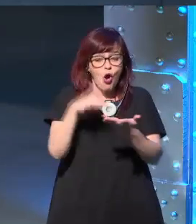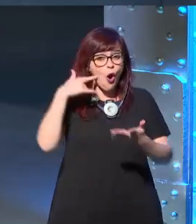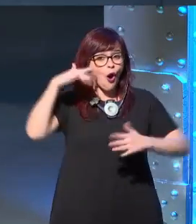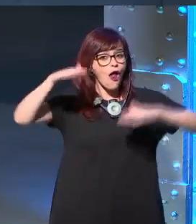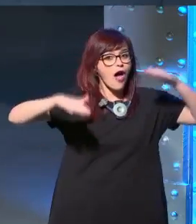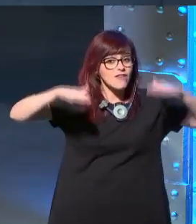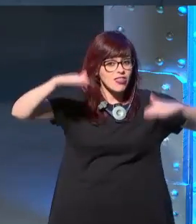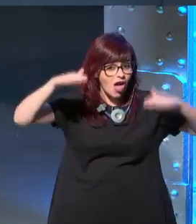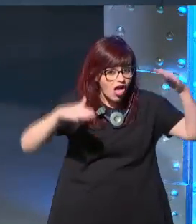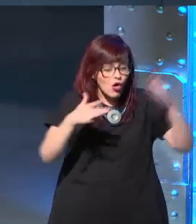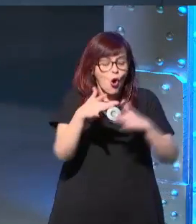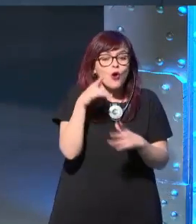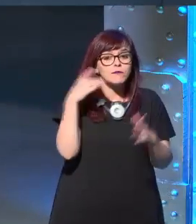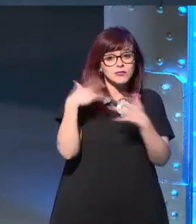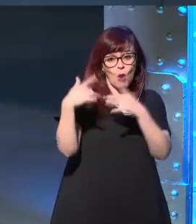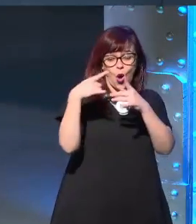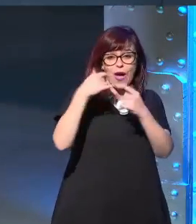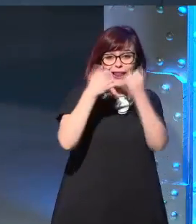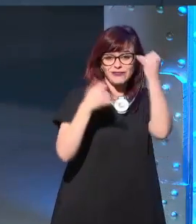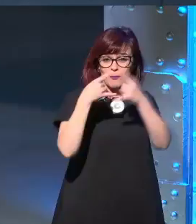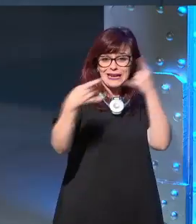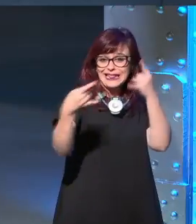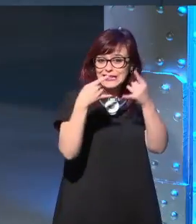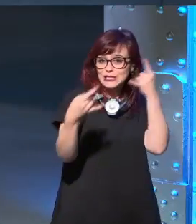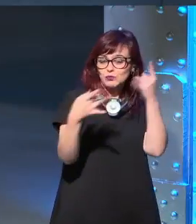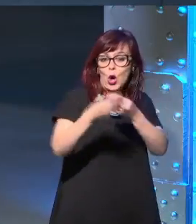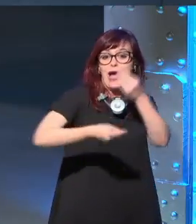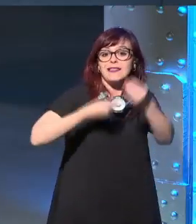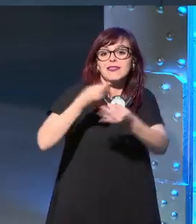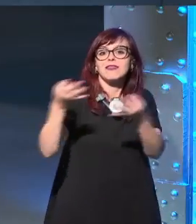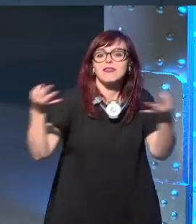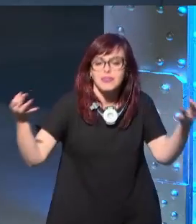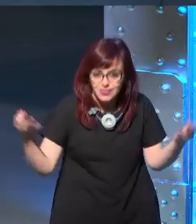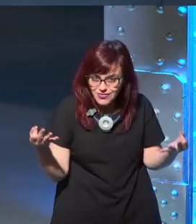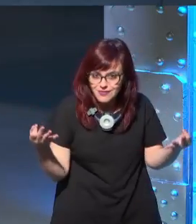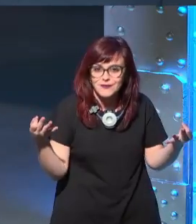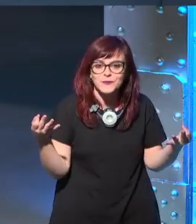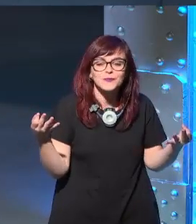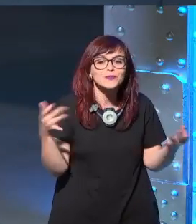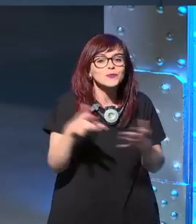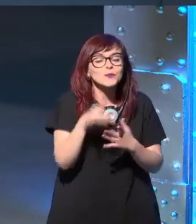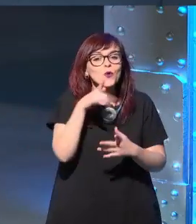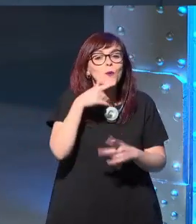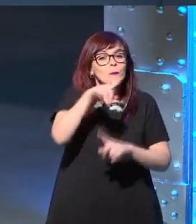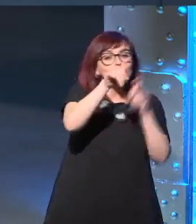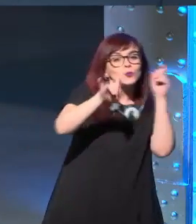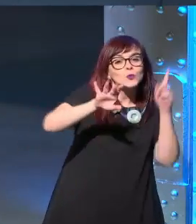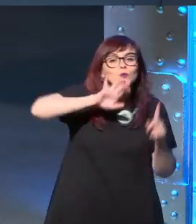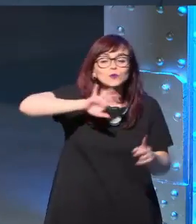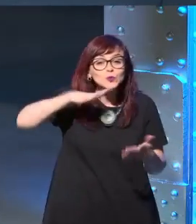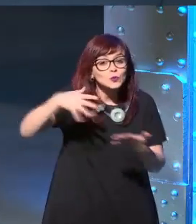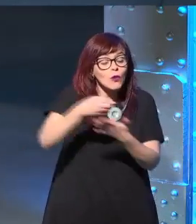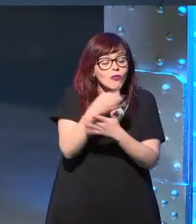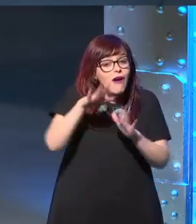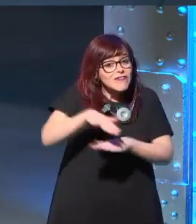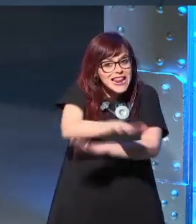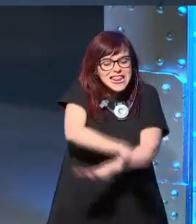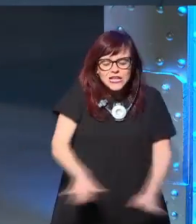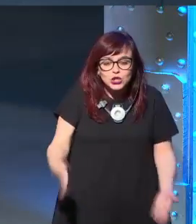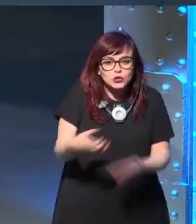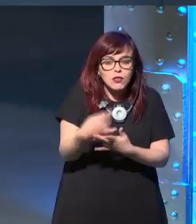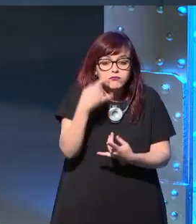electromagnetism, when they interact. That type of wonder and curiosity every child has at age